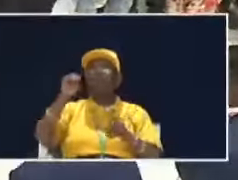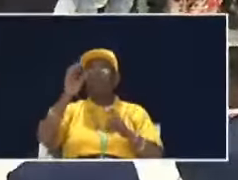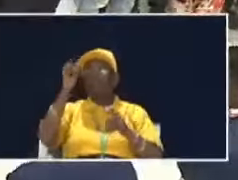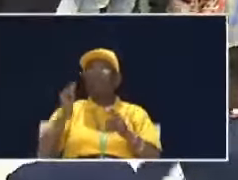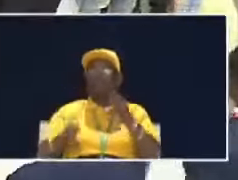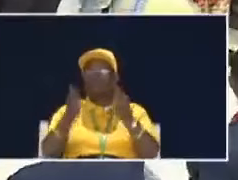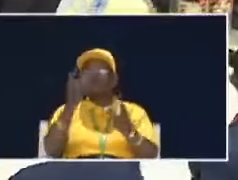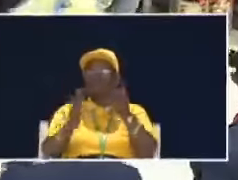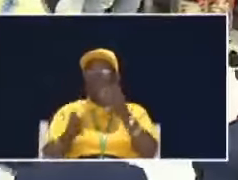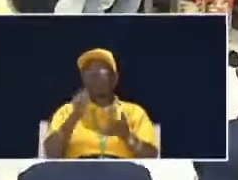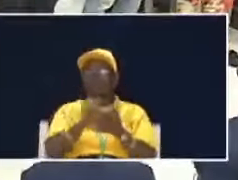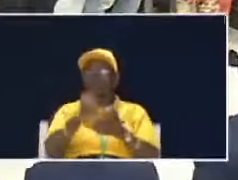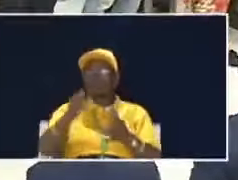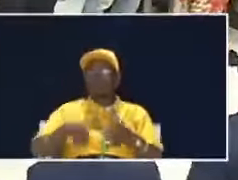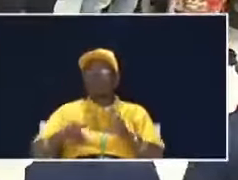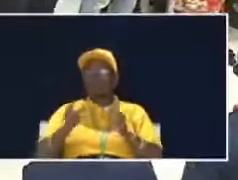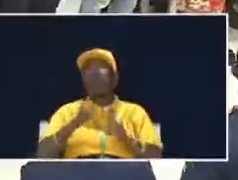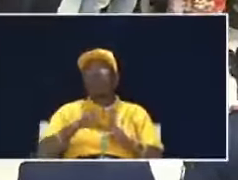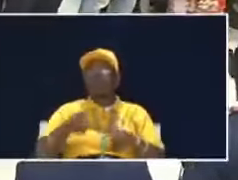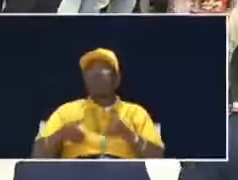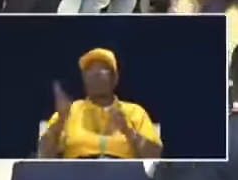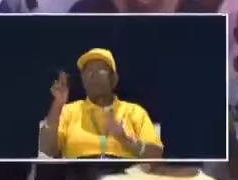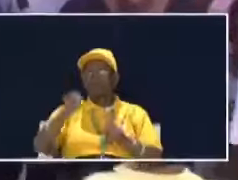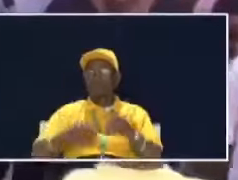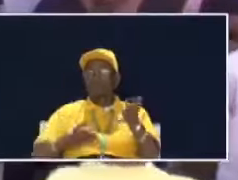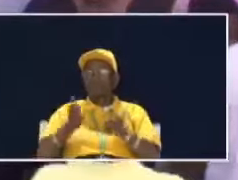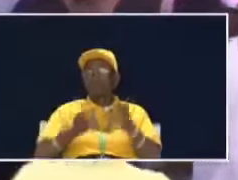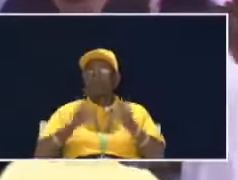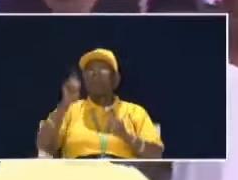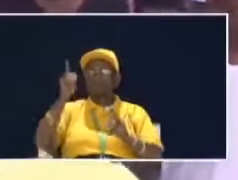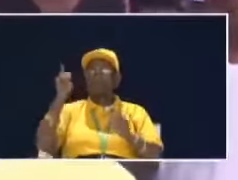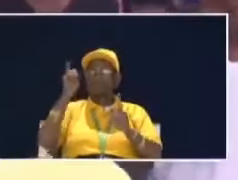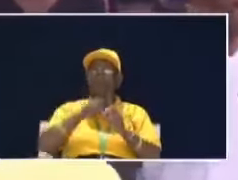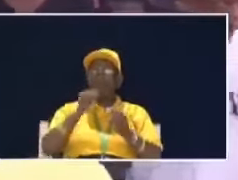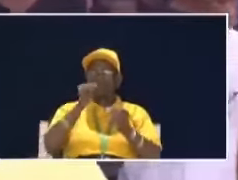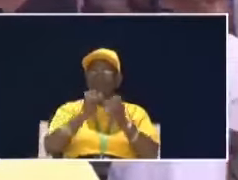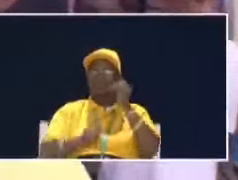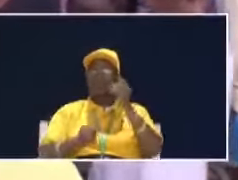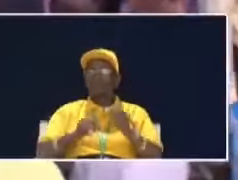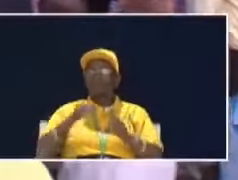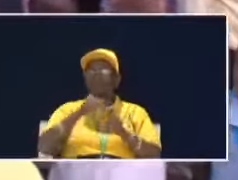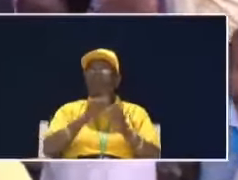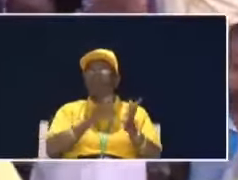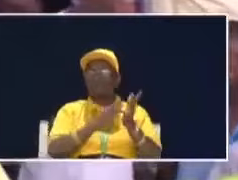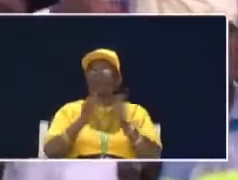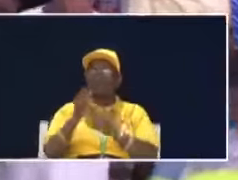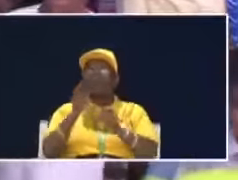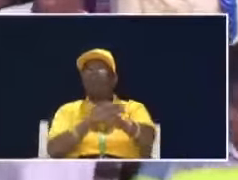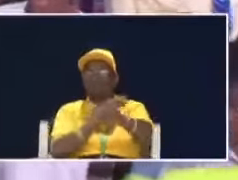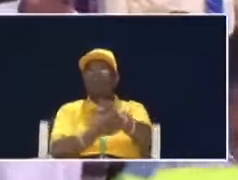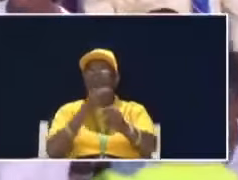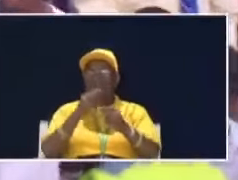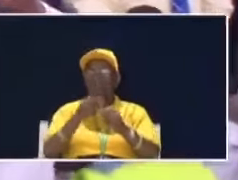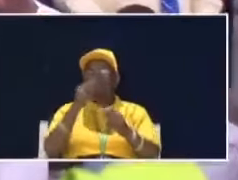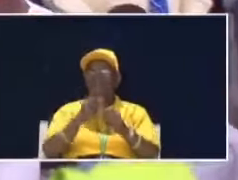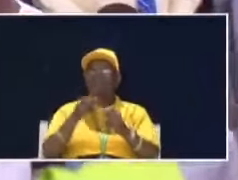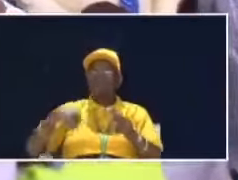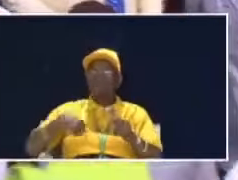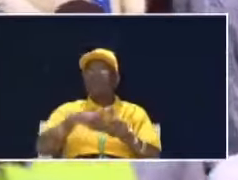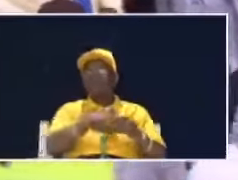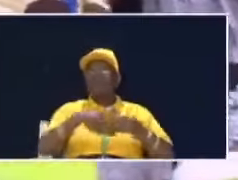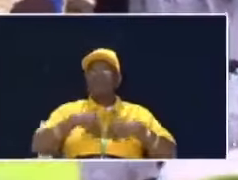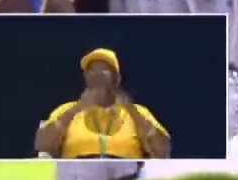And let them serve you till the very end. In Jesus' mighty name, we have prayed.